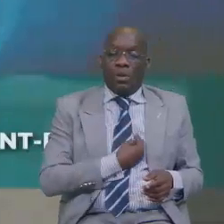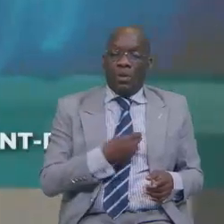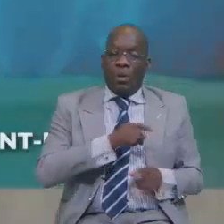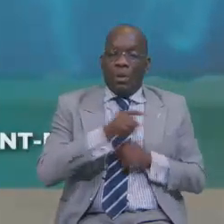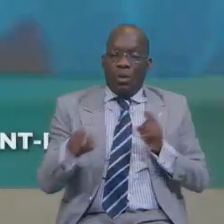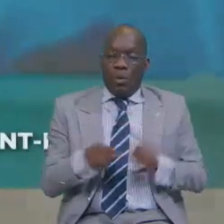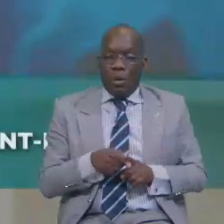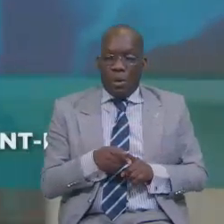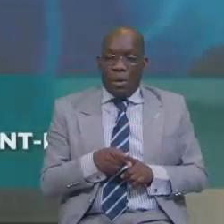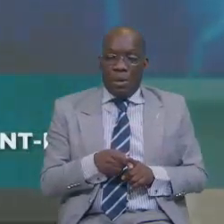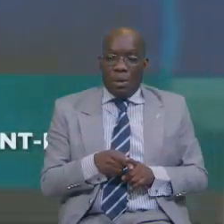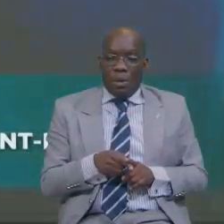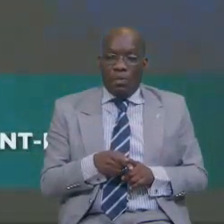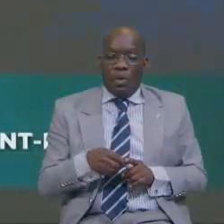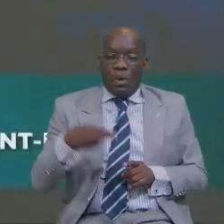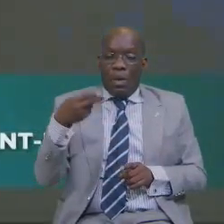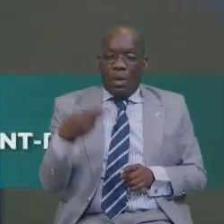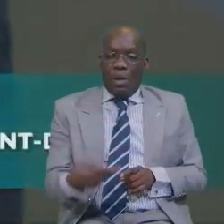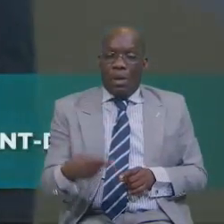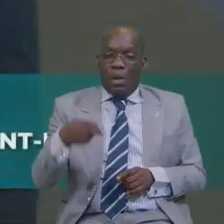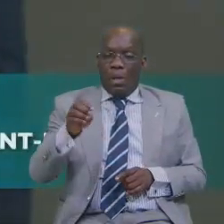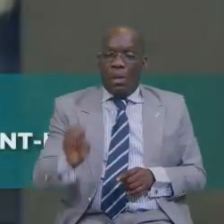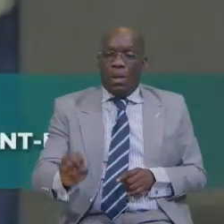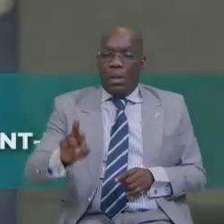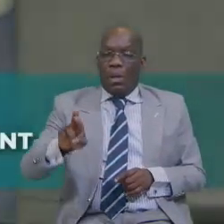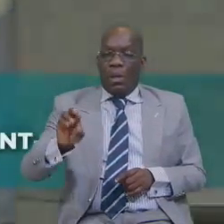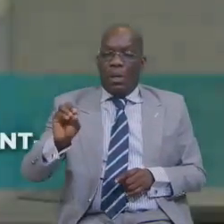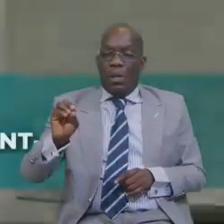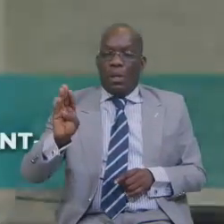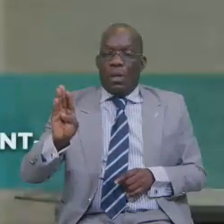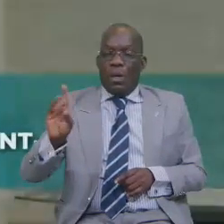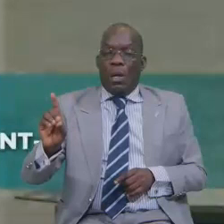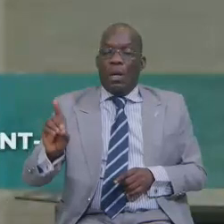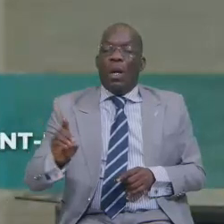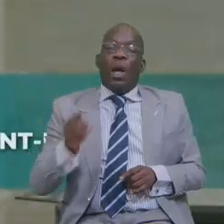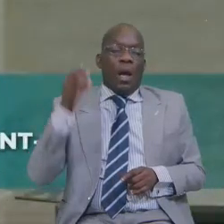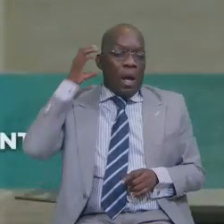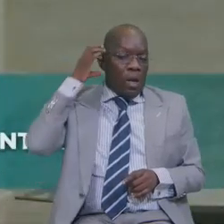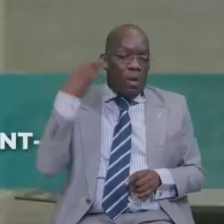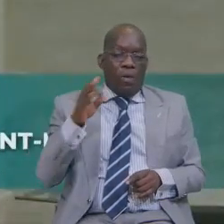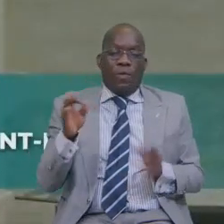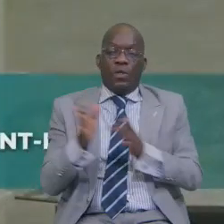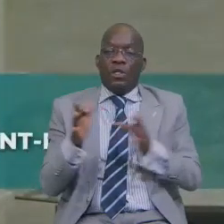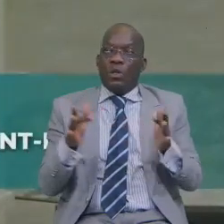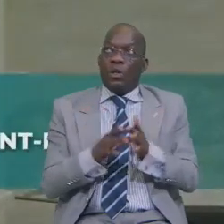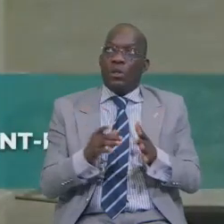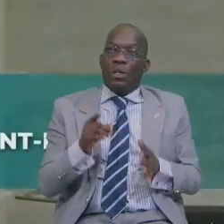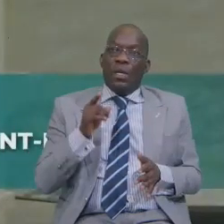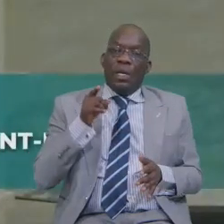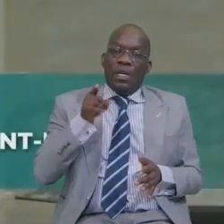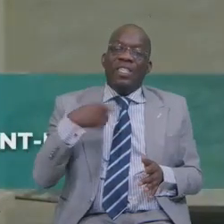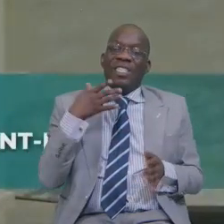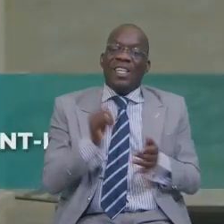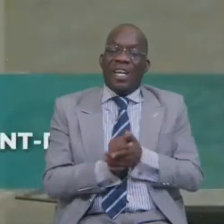Jesus, he said, John the Baptist has arisen, because I killed him,